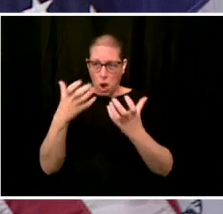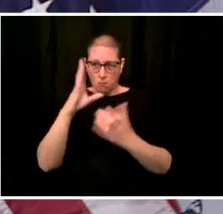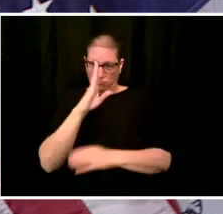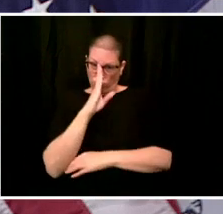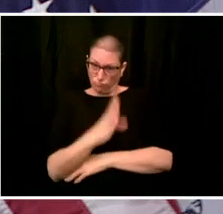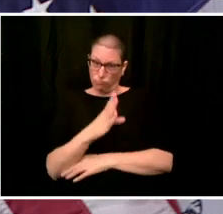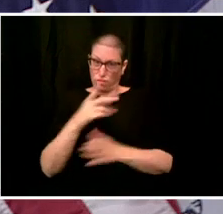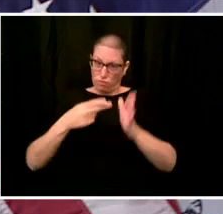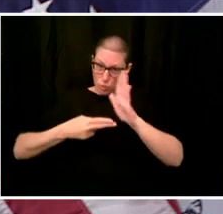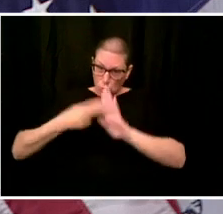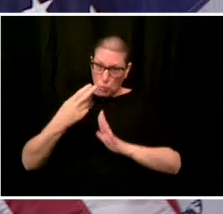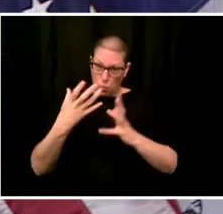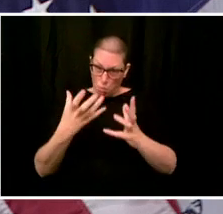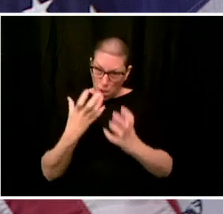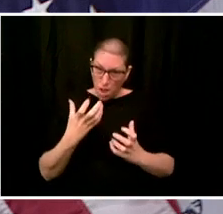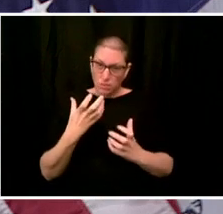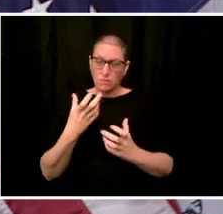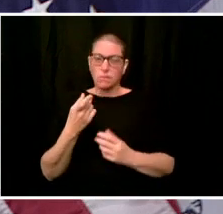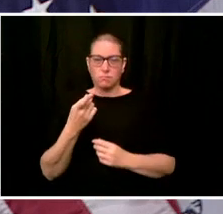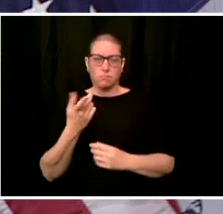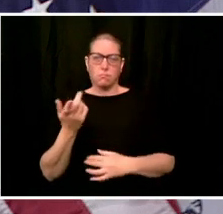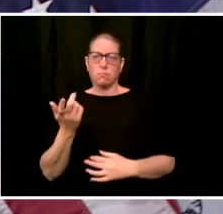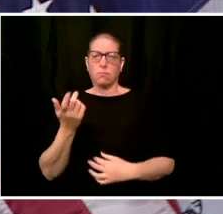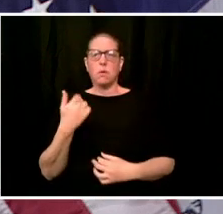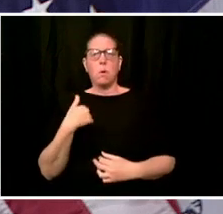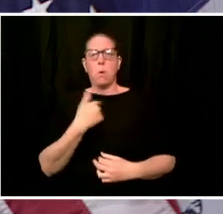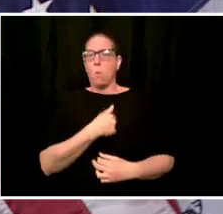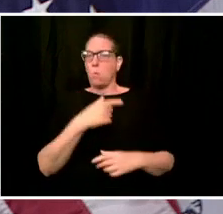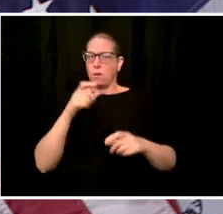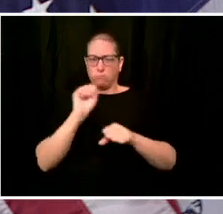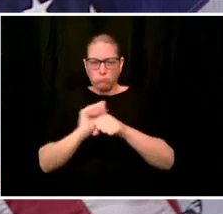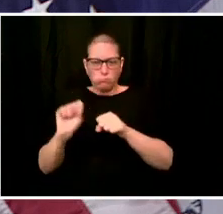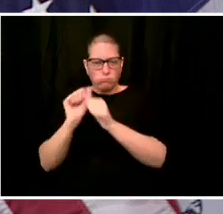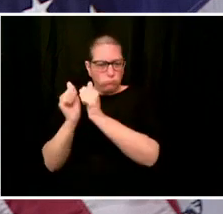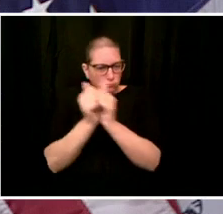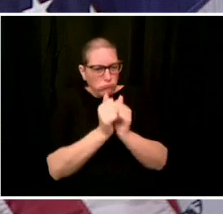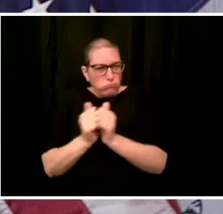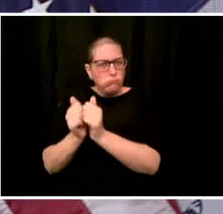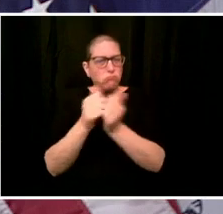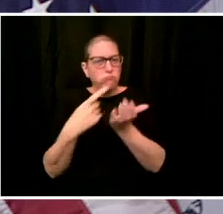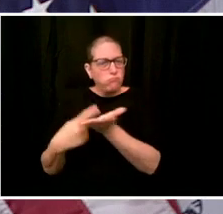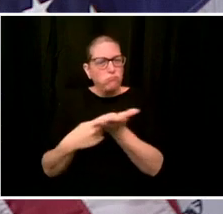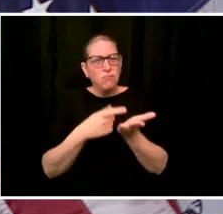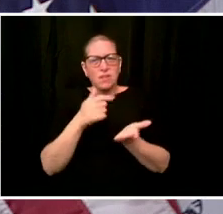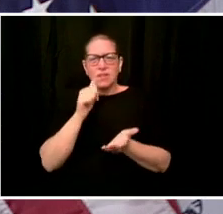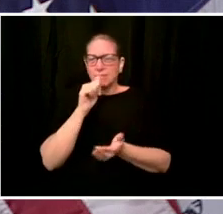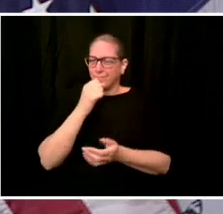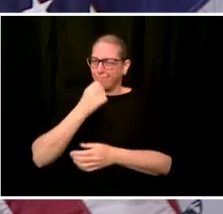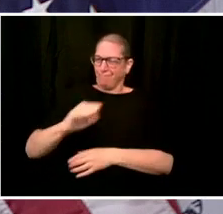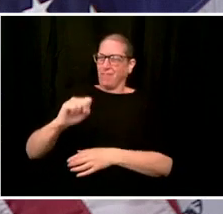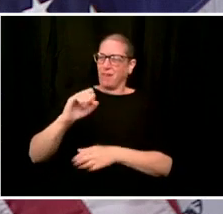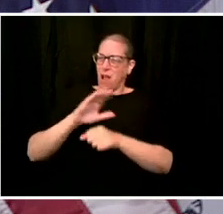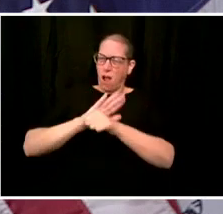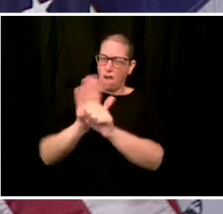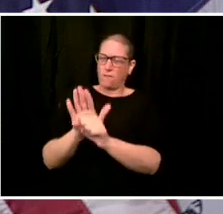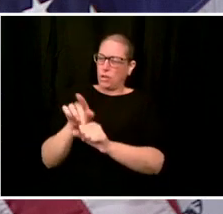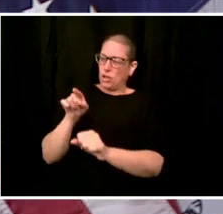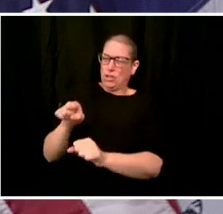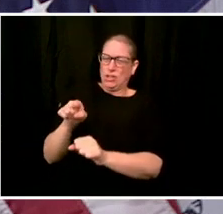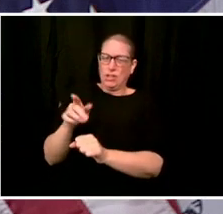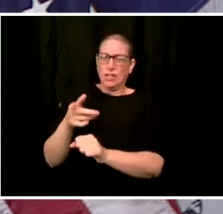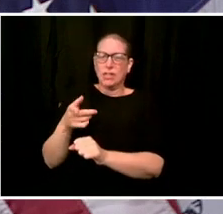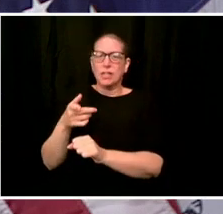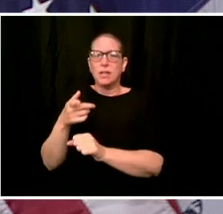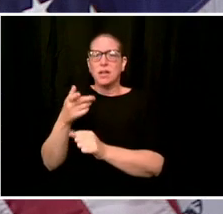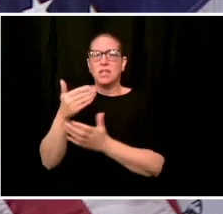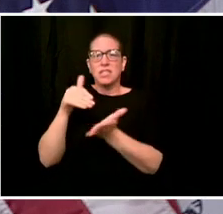have really worked together to fight this back. So I just don't even understand your question respectfully. But Dr. Barbeau, why don't you respond to that, and then Steve